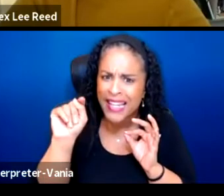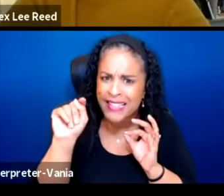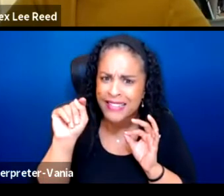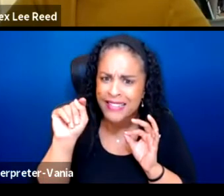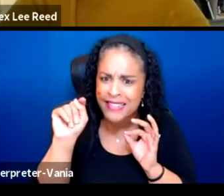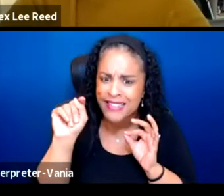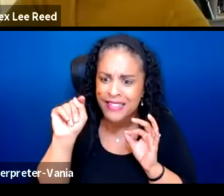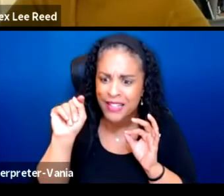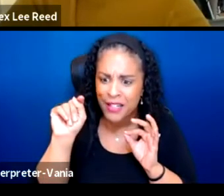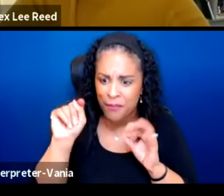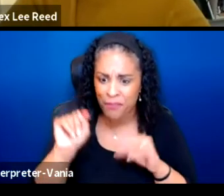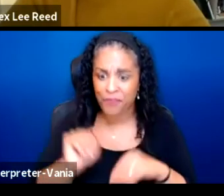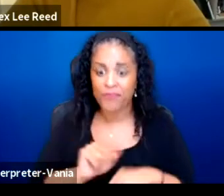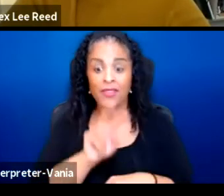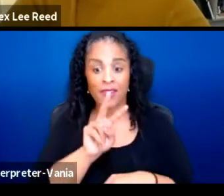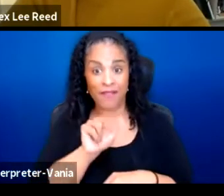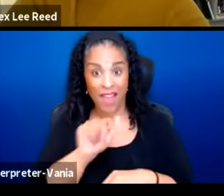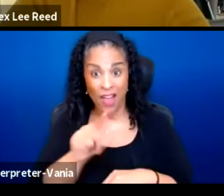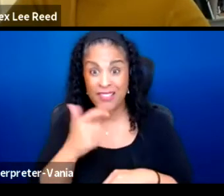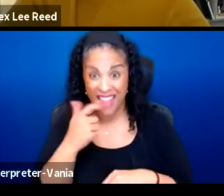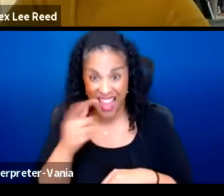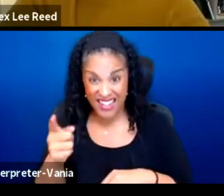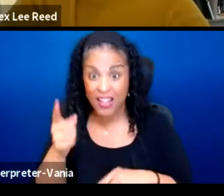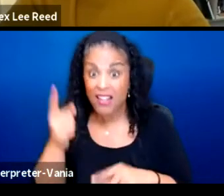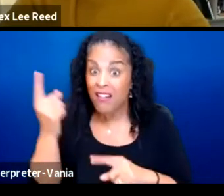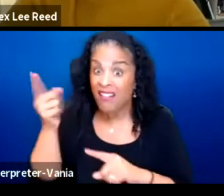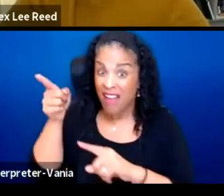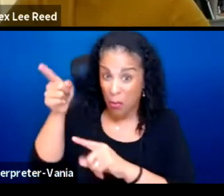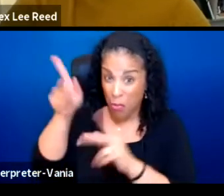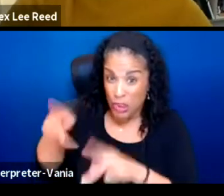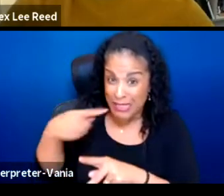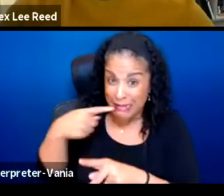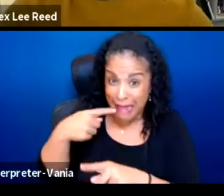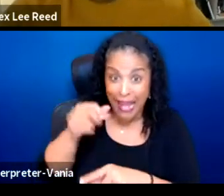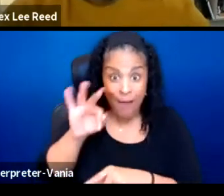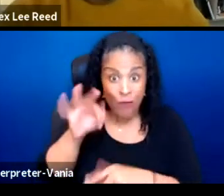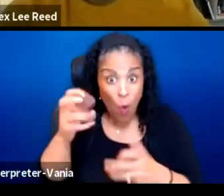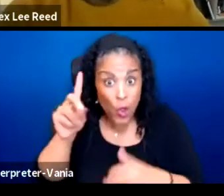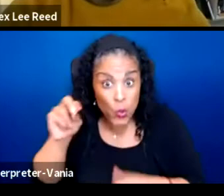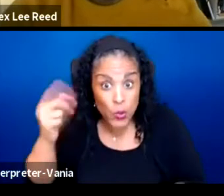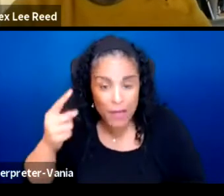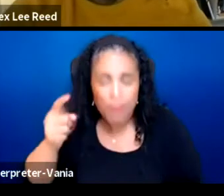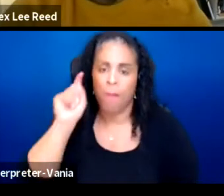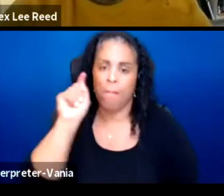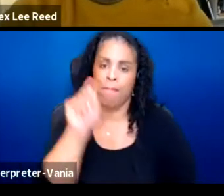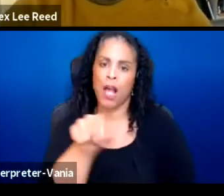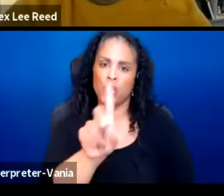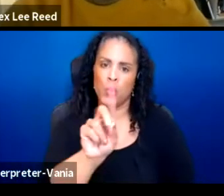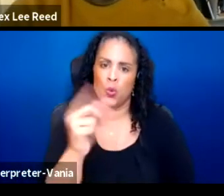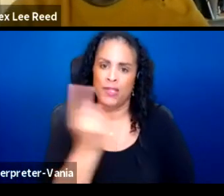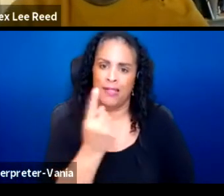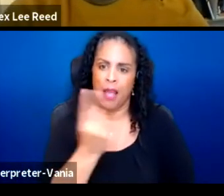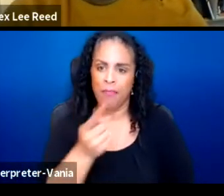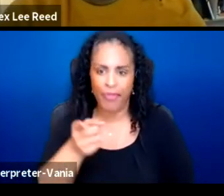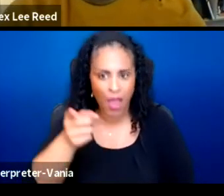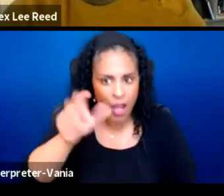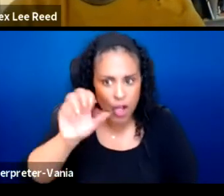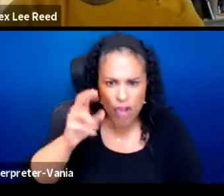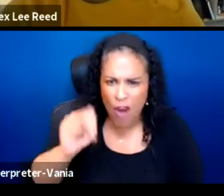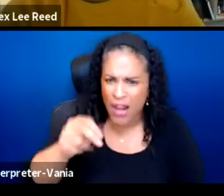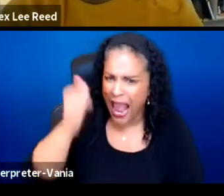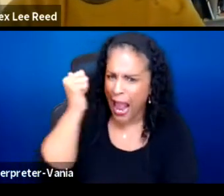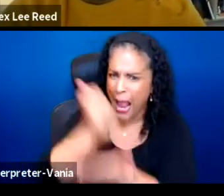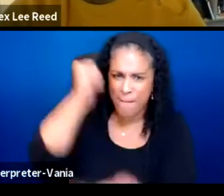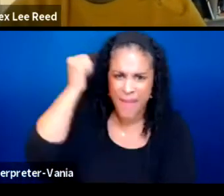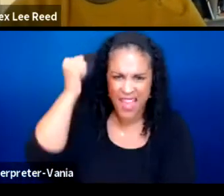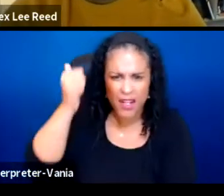said, if you want to do something, you have to do something. Amen to that. So stop, stop trying to play us.